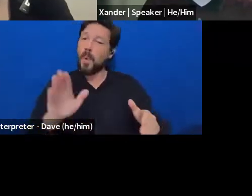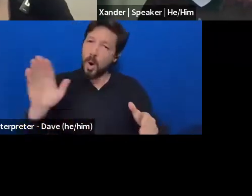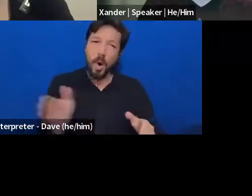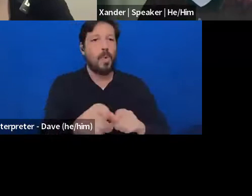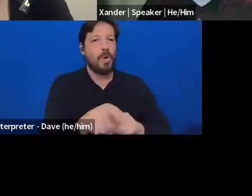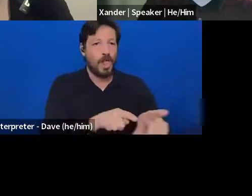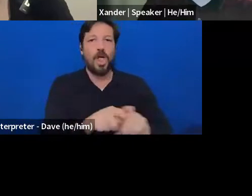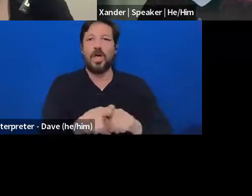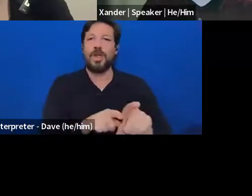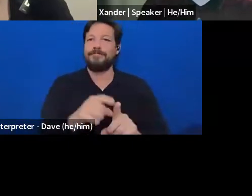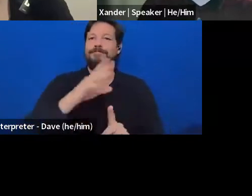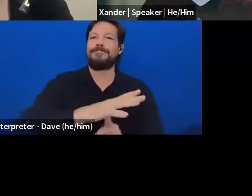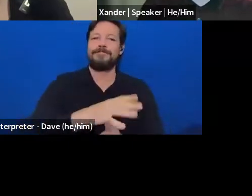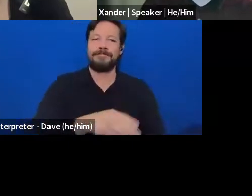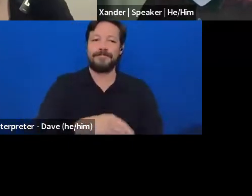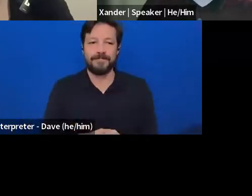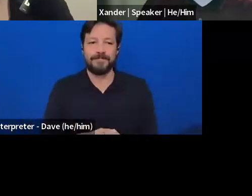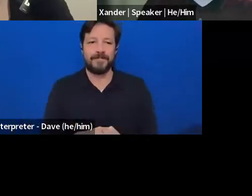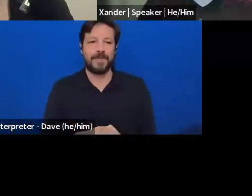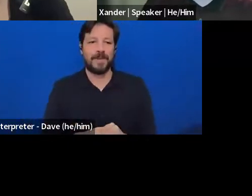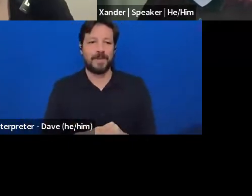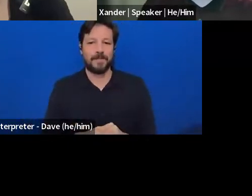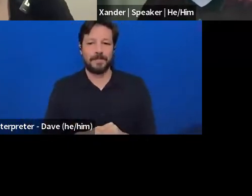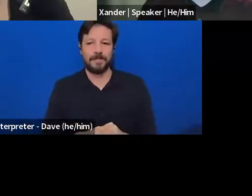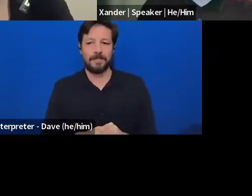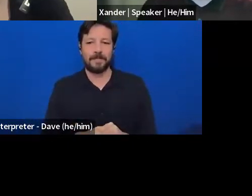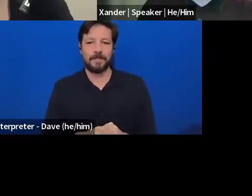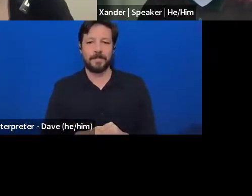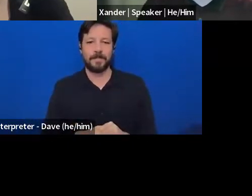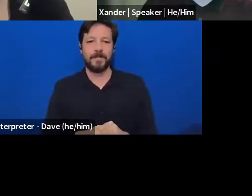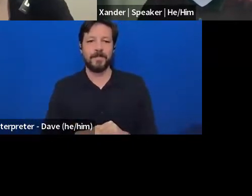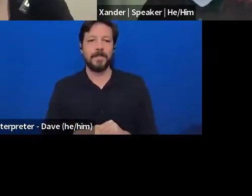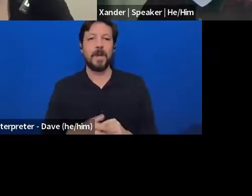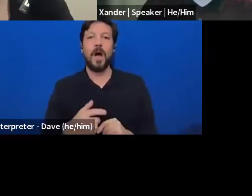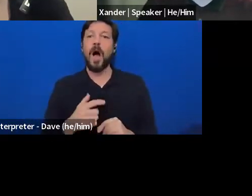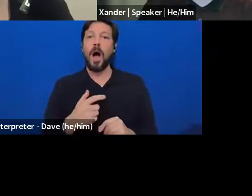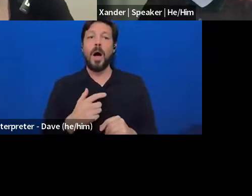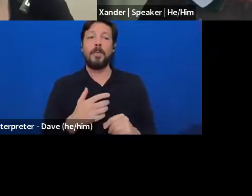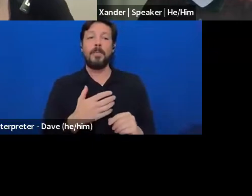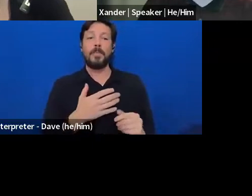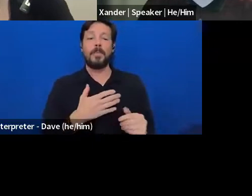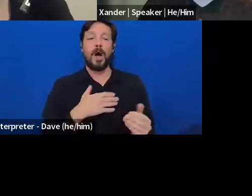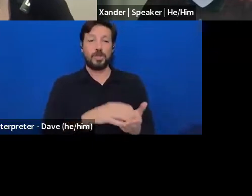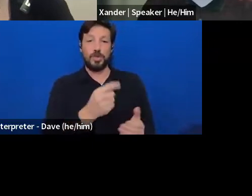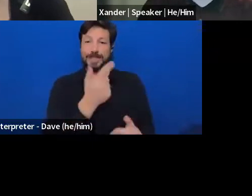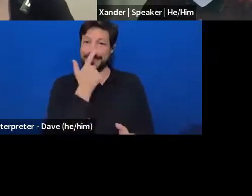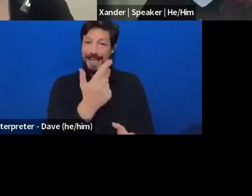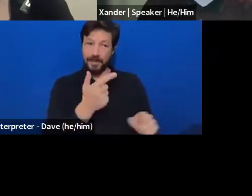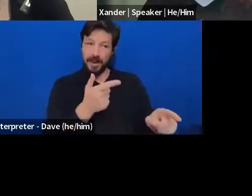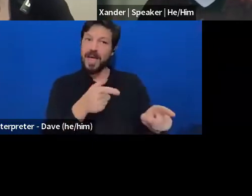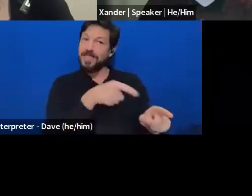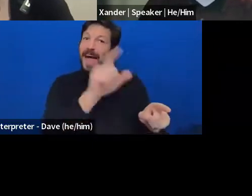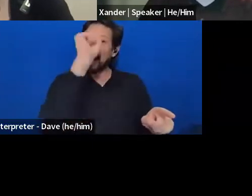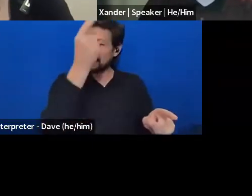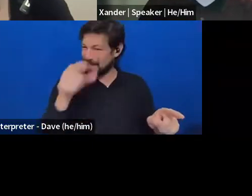we're all doing our learning. And even as I teach 7-year-olds, and they're able to understand that just because someone next to them